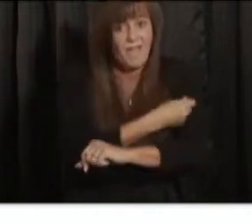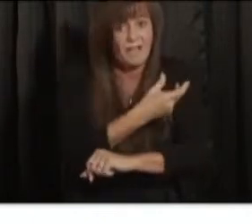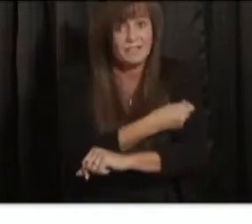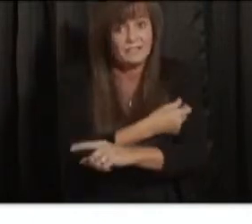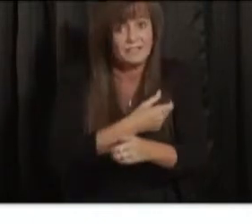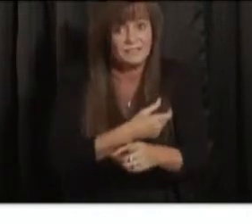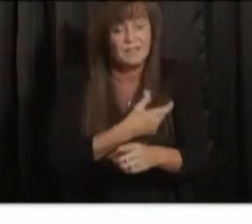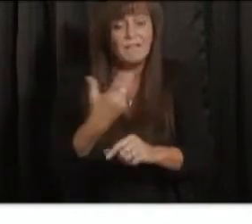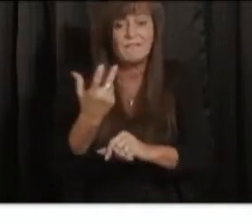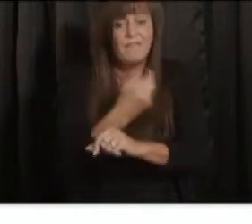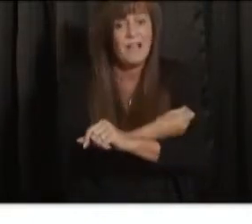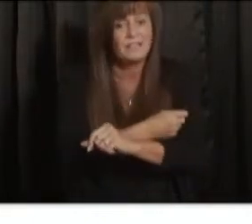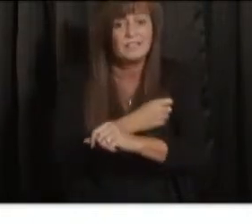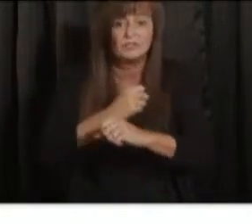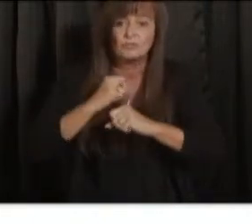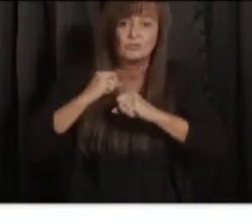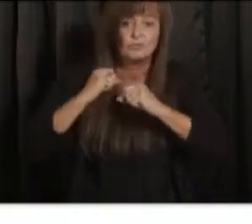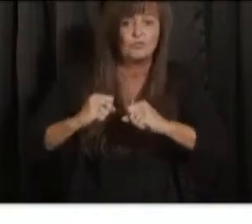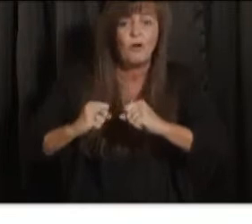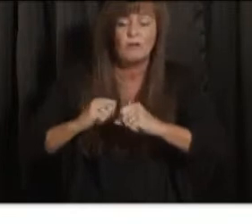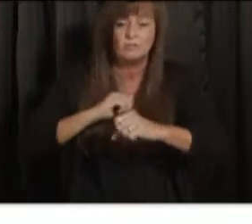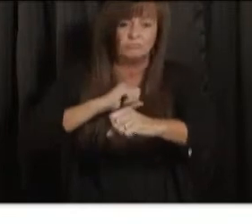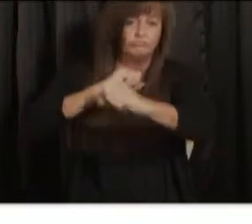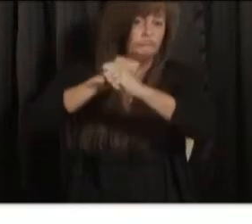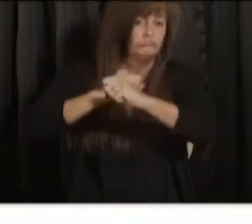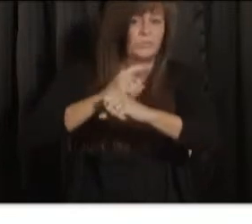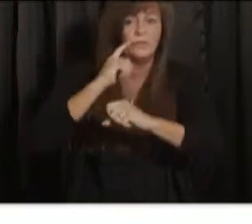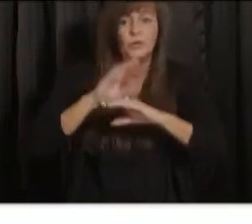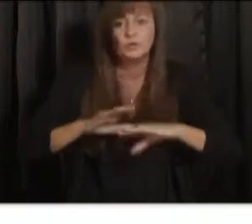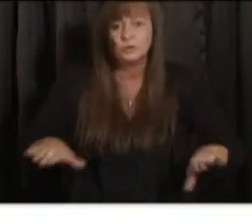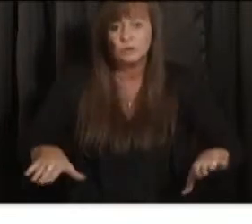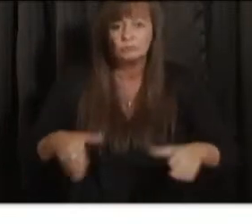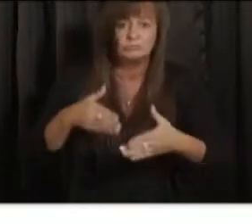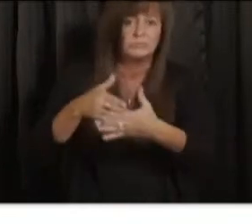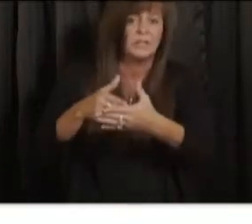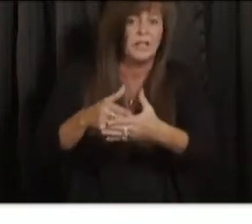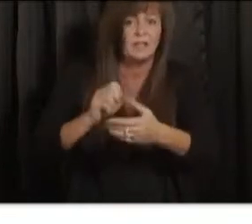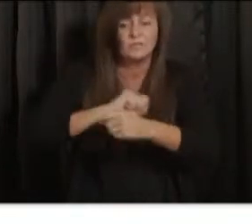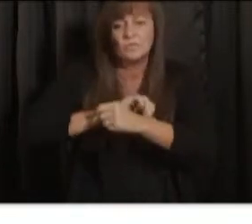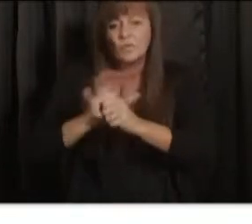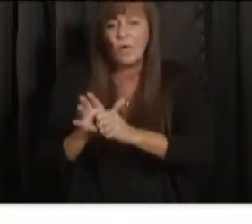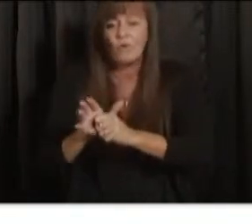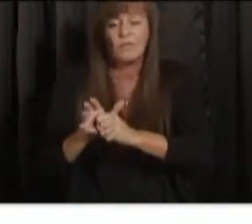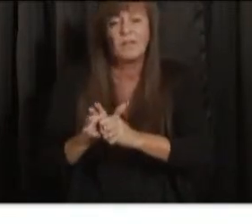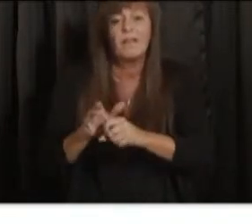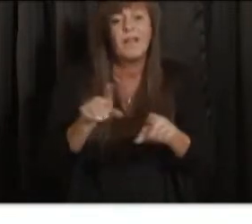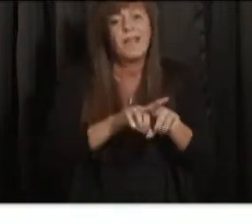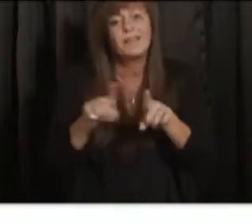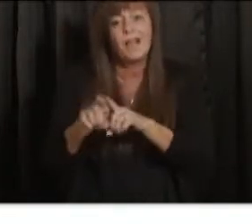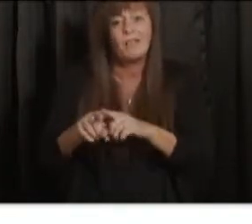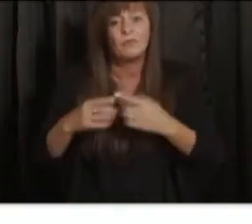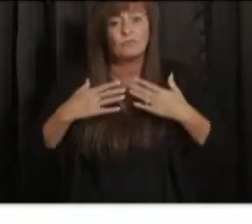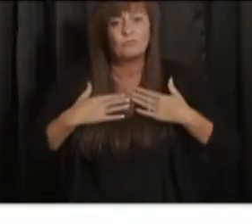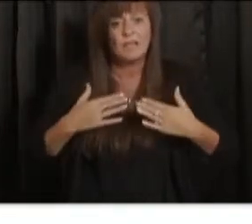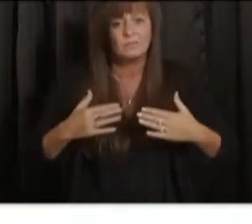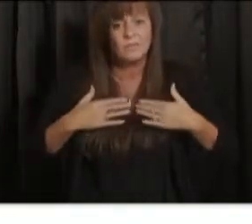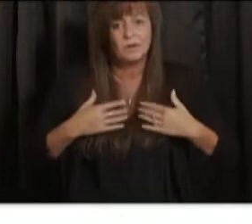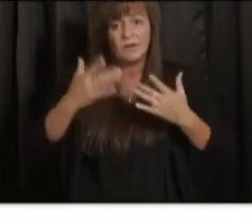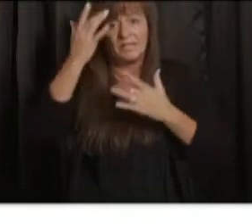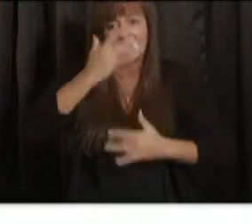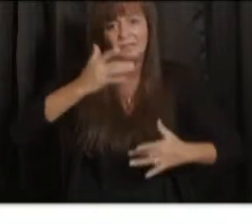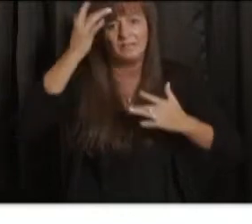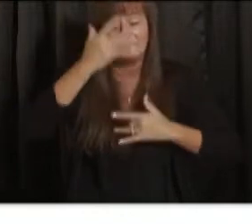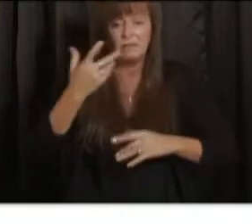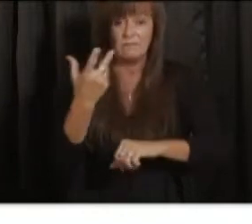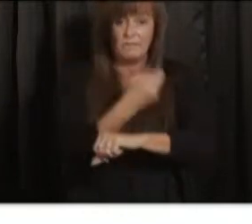of protection that we can offer children against COVID-19 and other respiratory illnesses. Vaccinating children will help keep